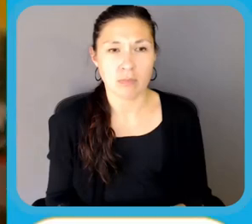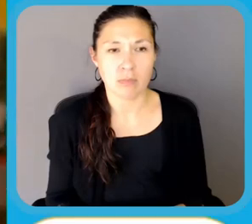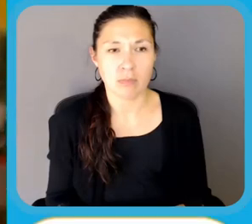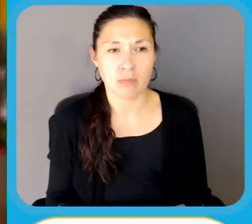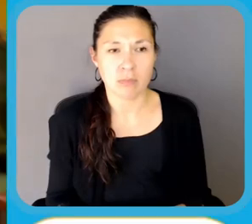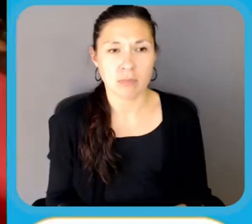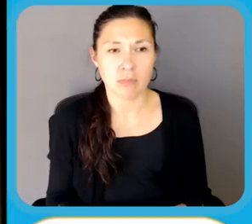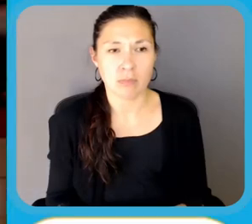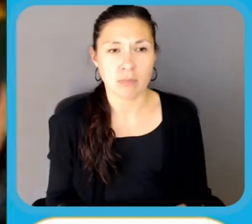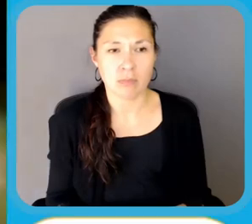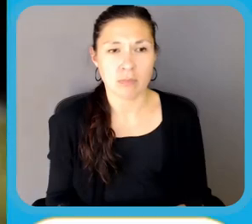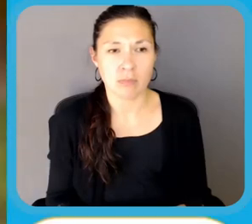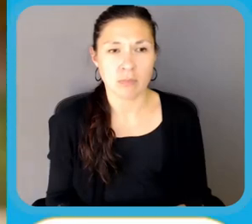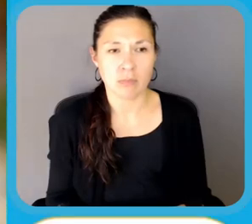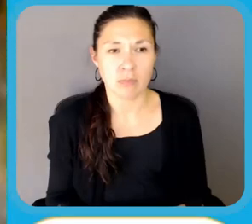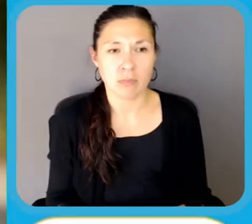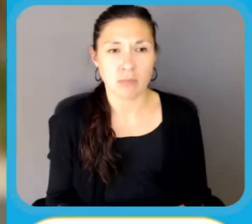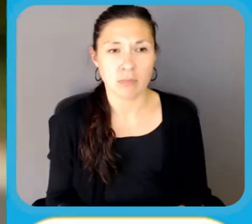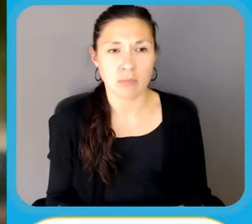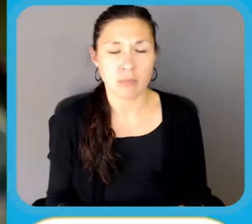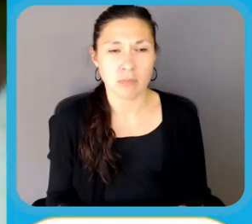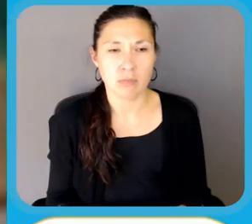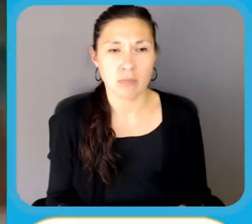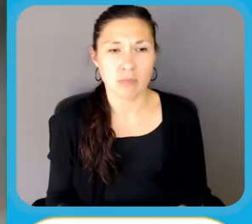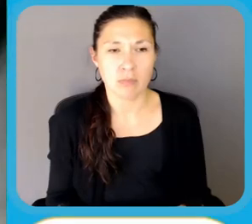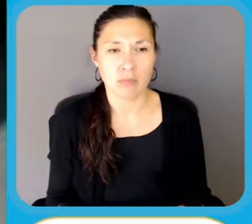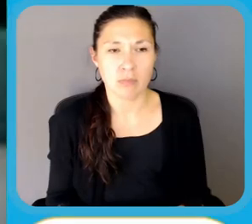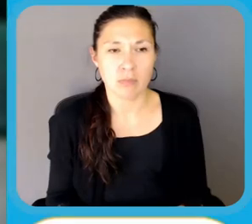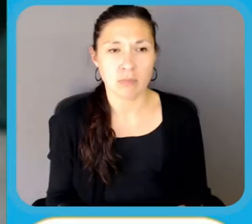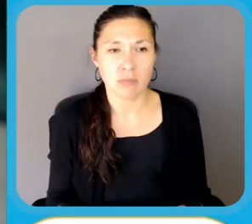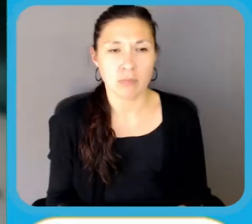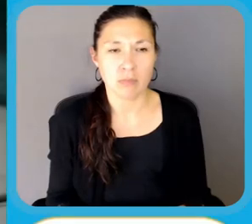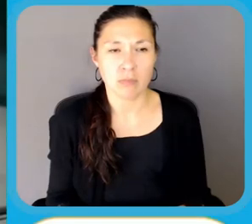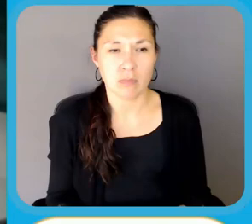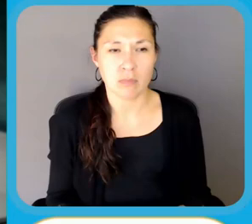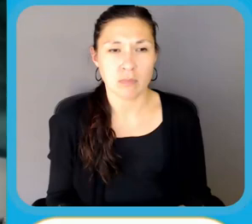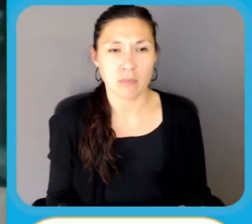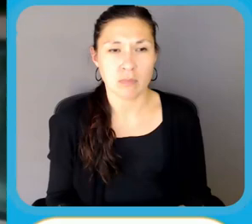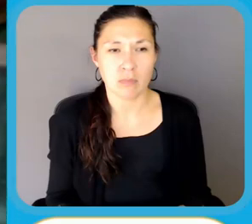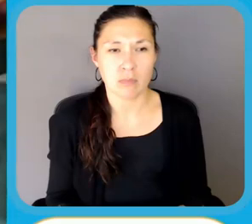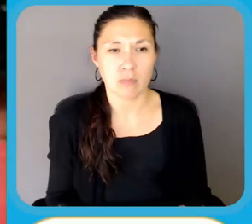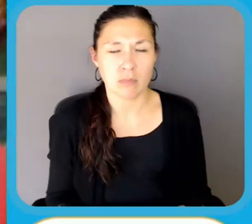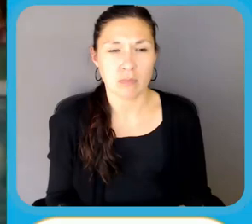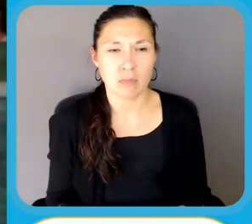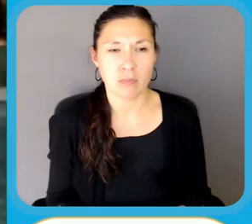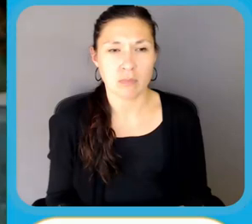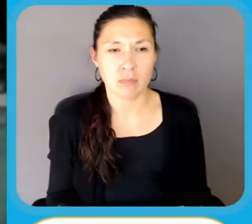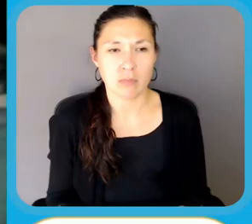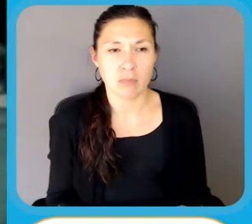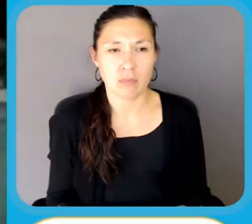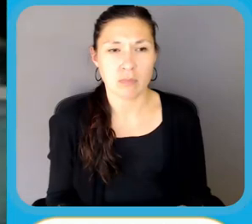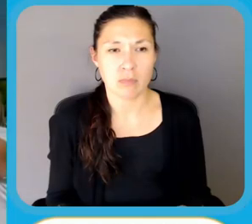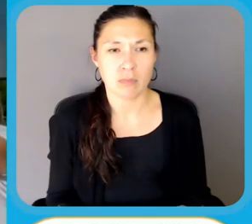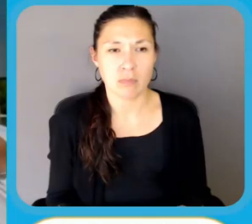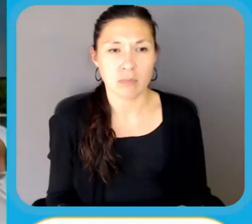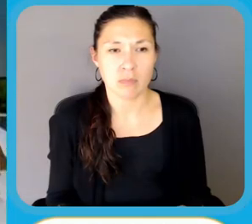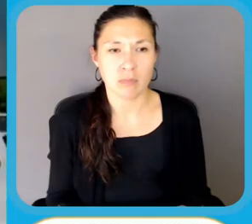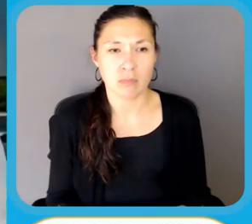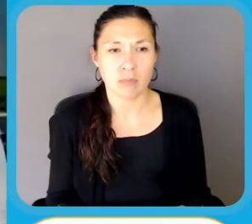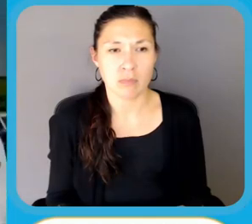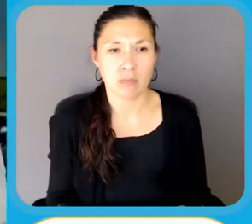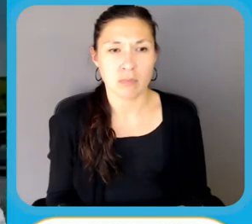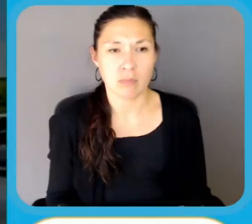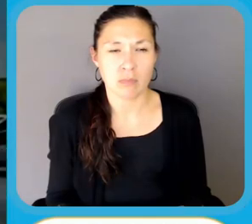de vivir, pero igual, como Unión, seguimos luchando por nuestros derechos.